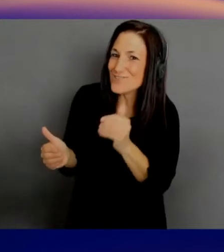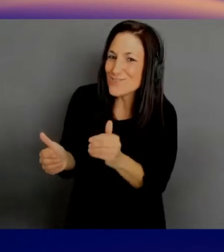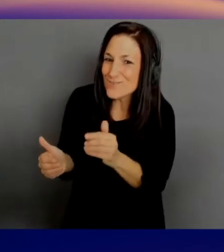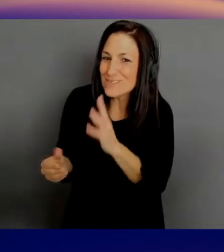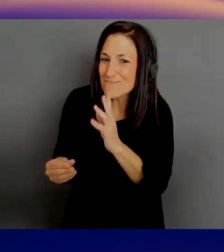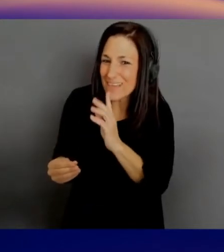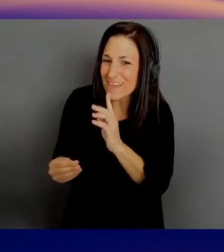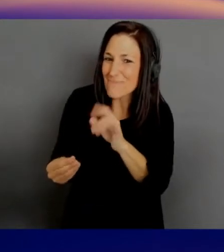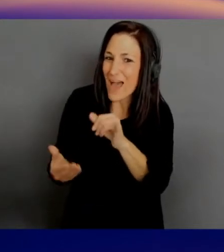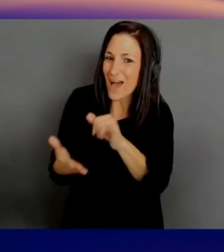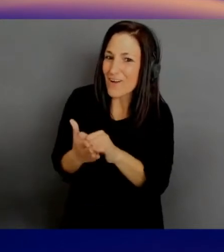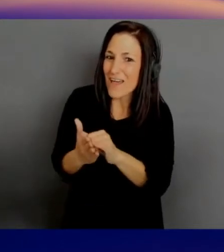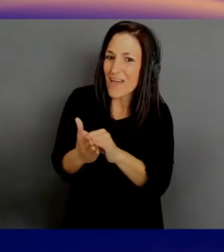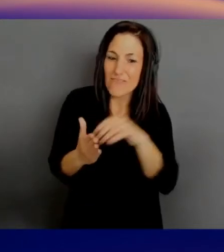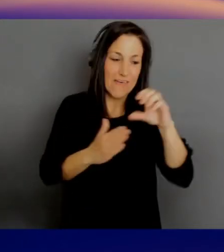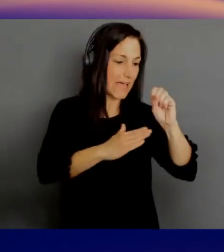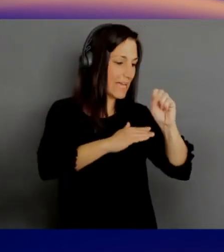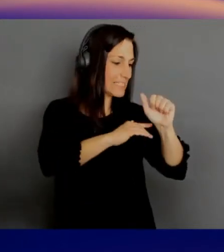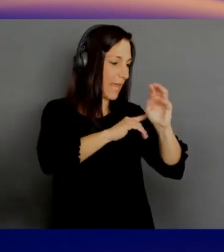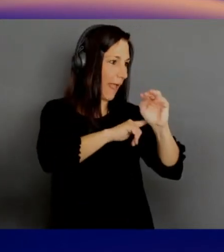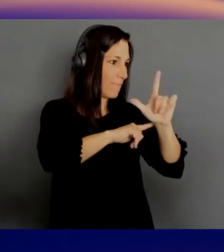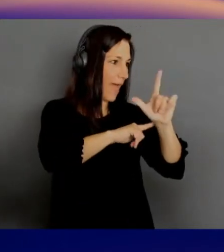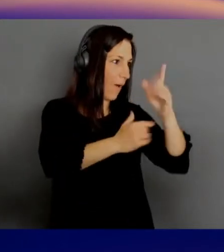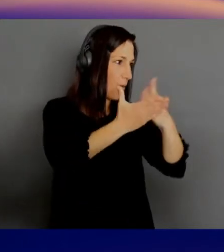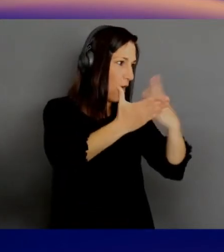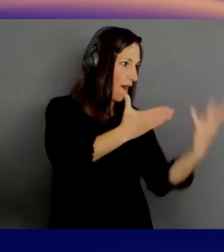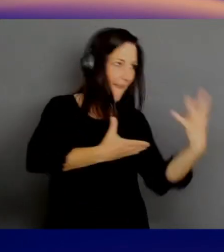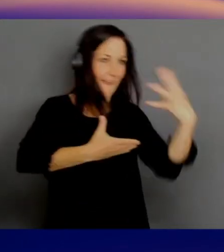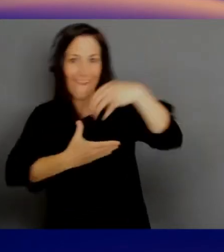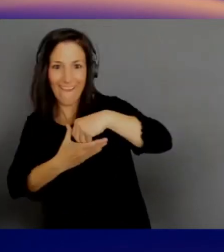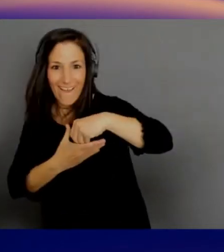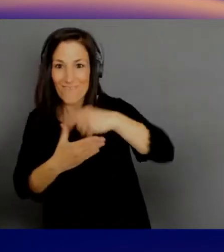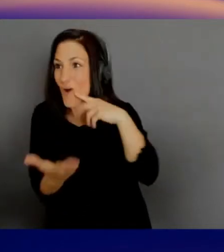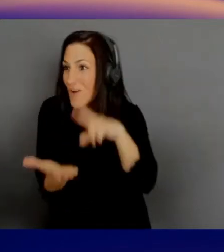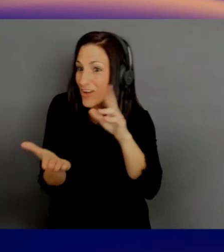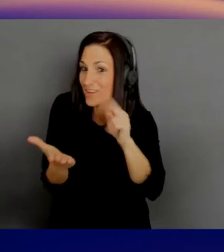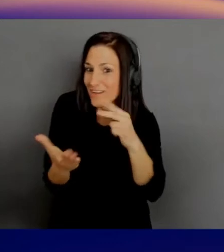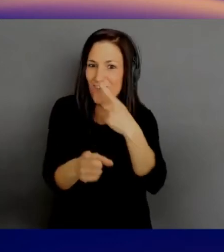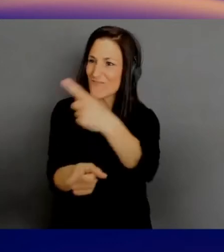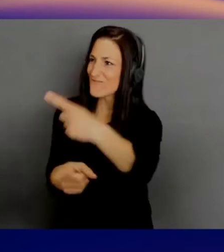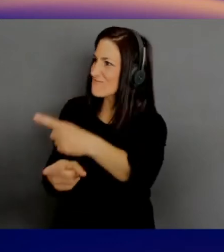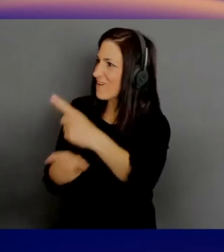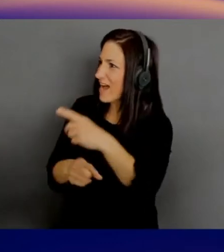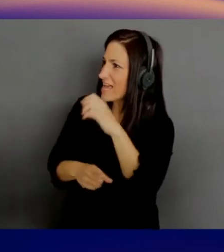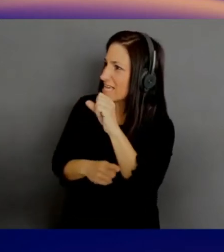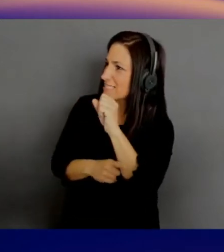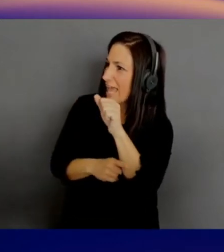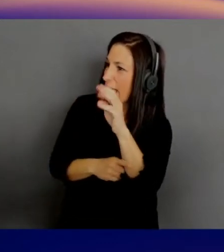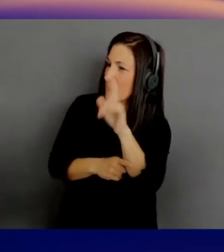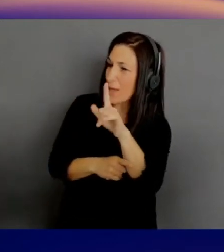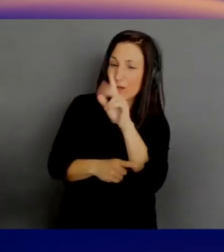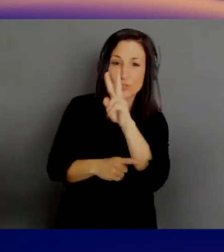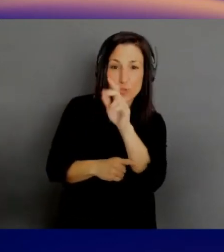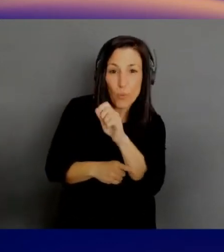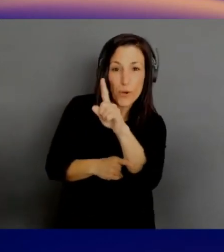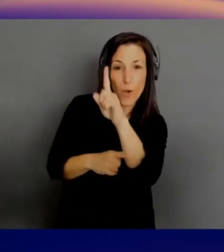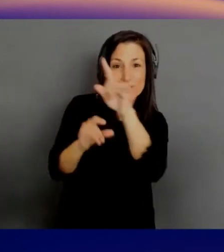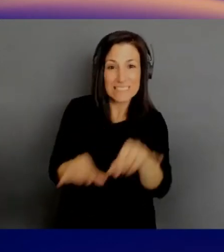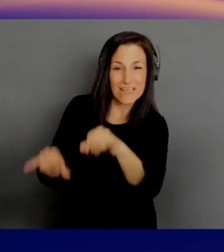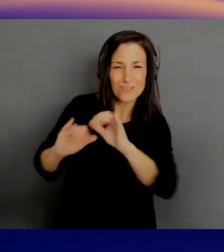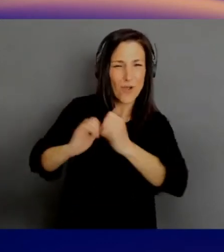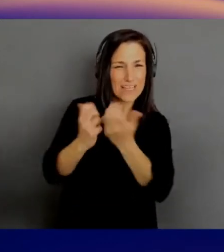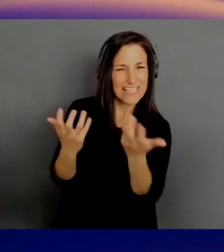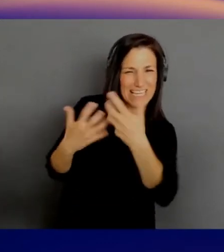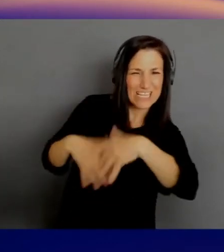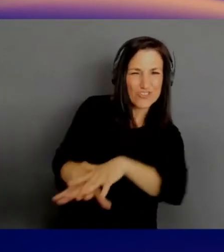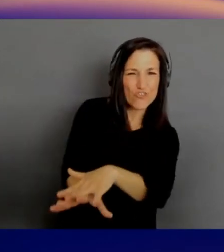the SAML aspect here Yeah, for let's- logging into Because one we of talked these about dashboards. SAML, like SAML 2.0 standards and Yeah. so forth. So how does that integrate directly or allow us to